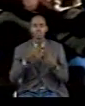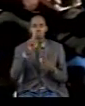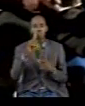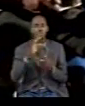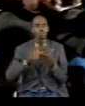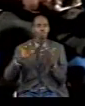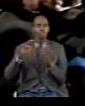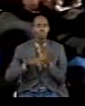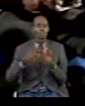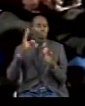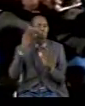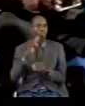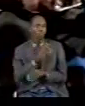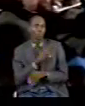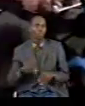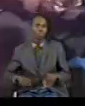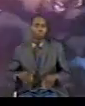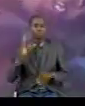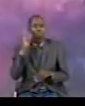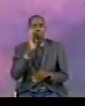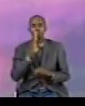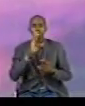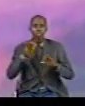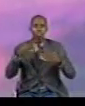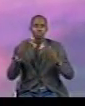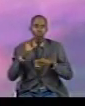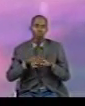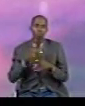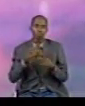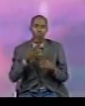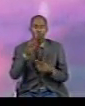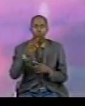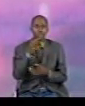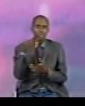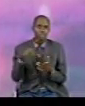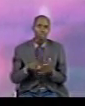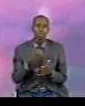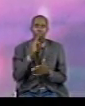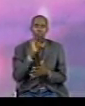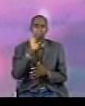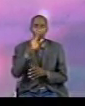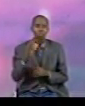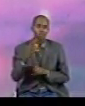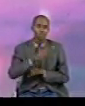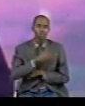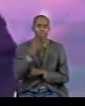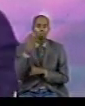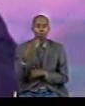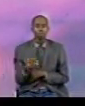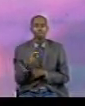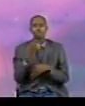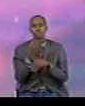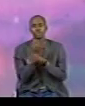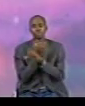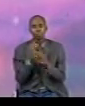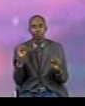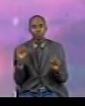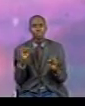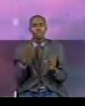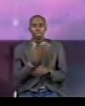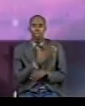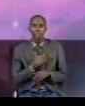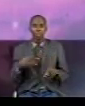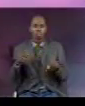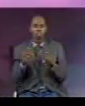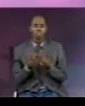will be given unto you. This is your day of redemption, of salvation. And as the Lord